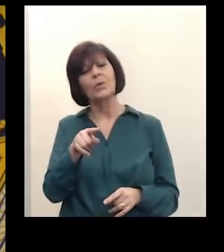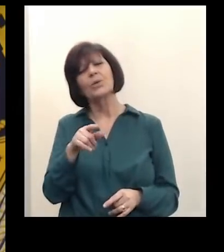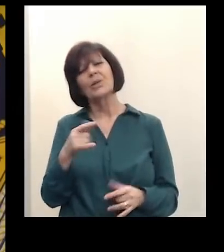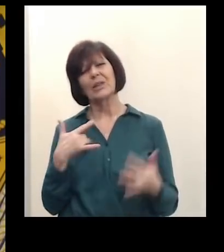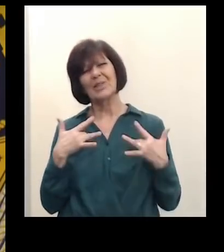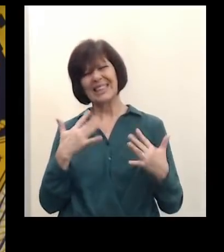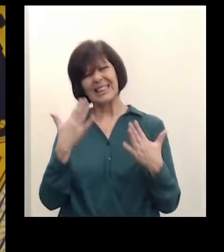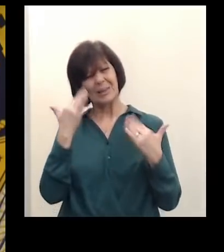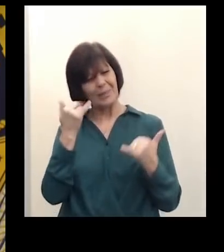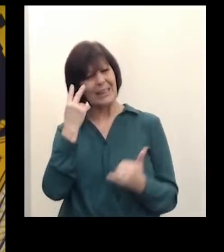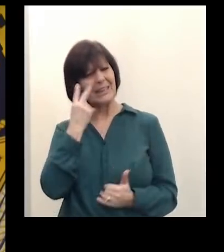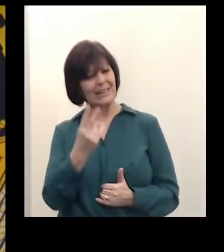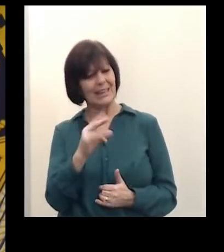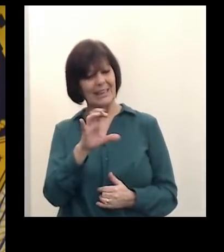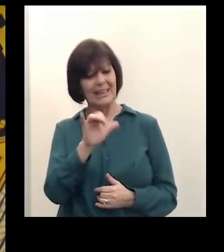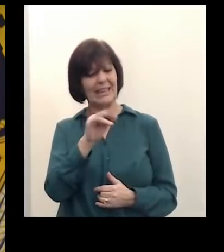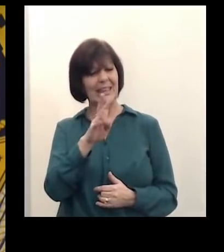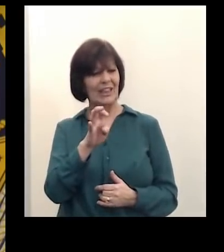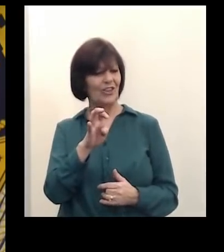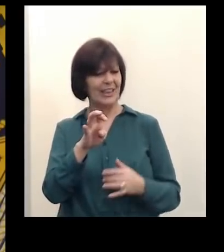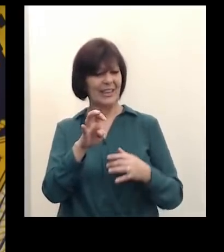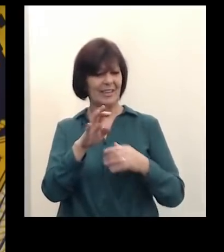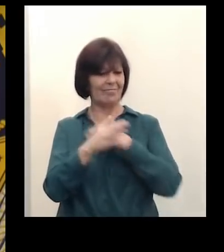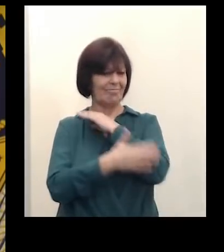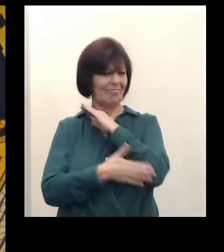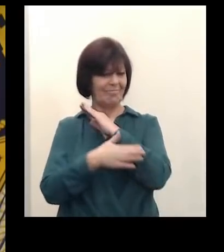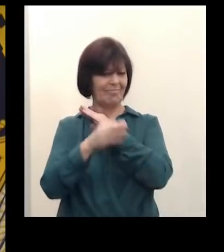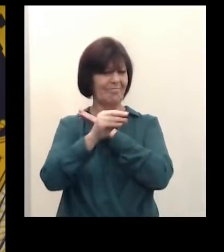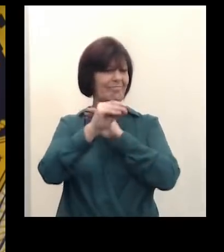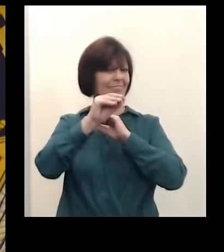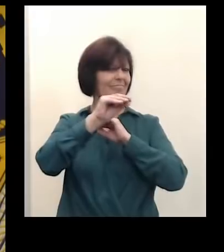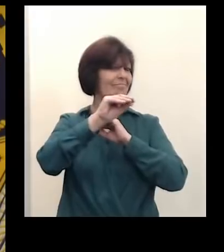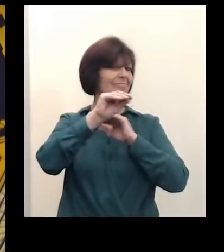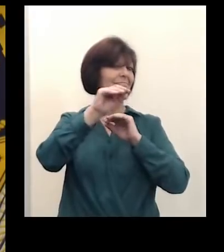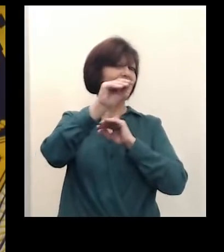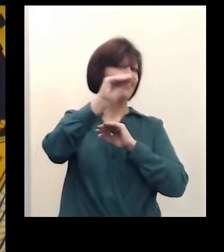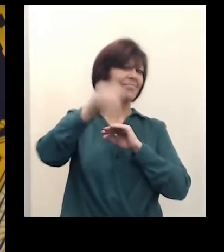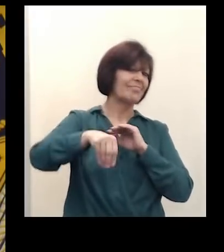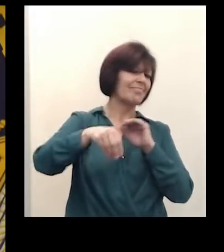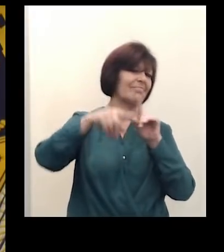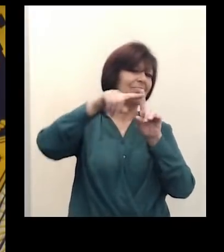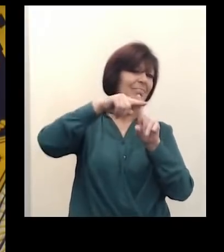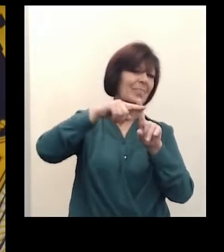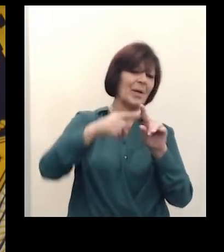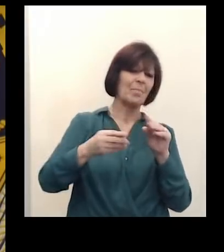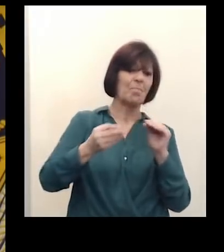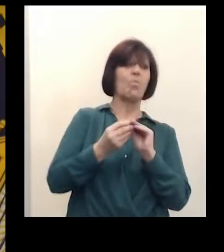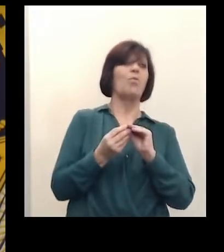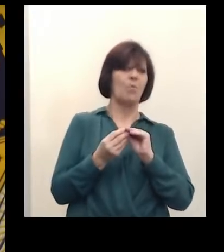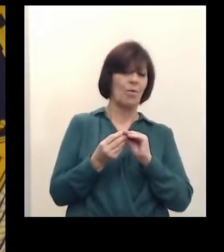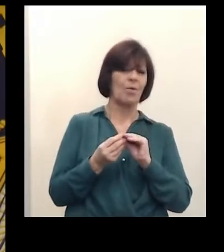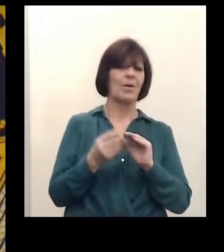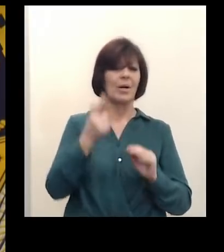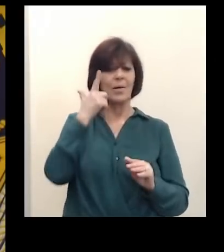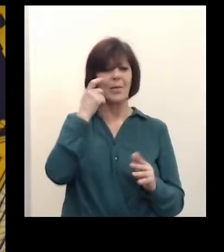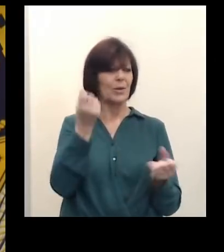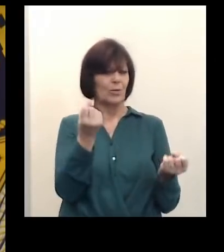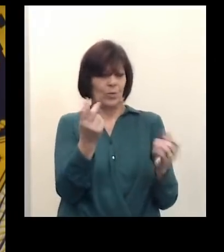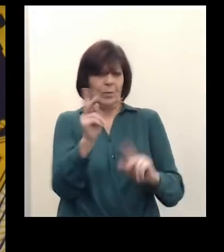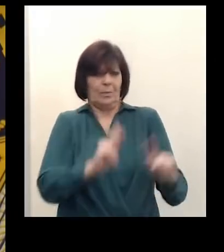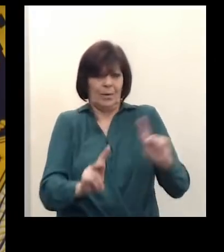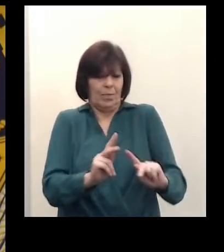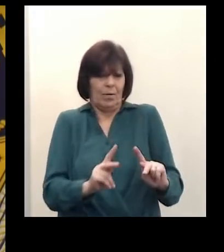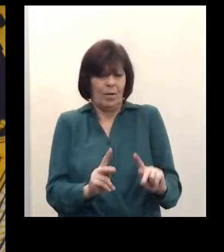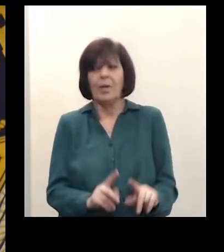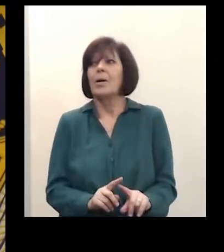to see the positivity rates higher in Erie County because there'd be greater chance of transmission with so many people, but in fact